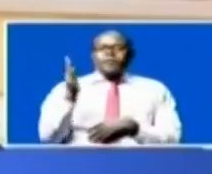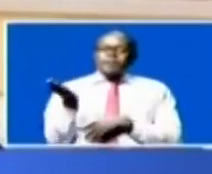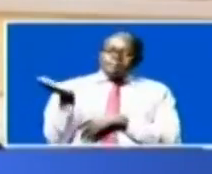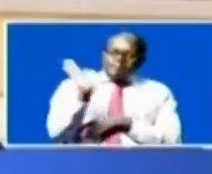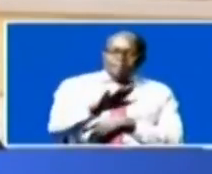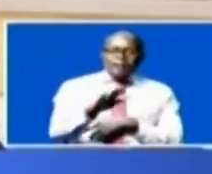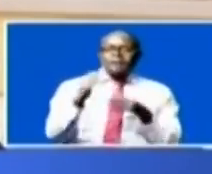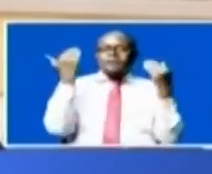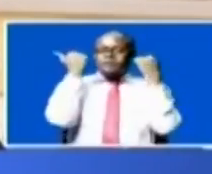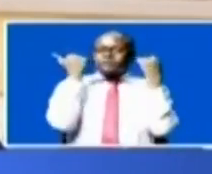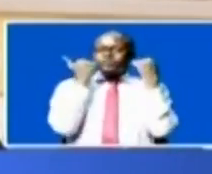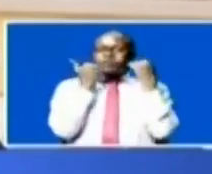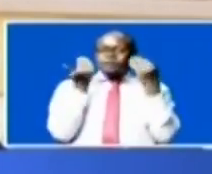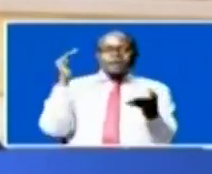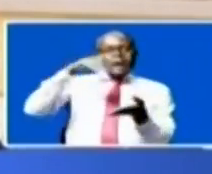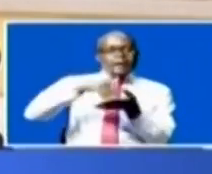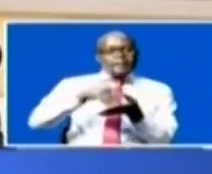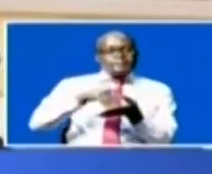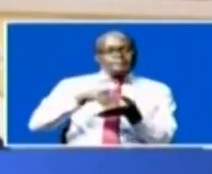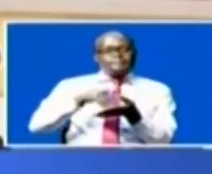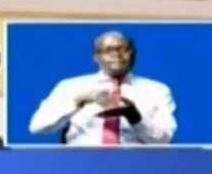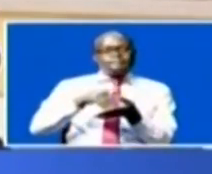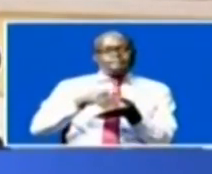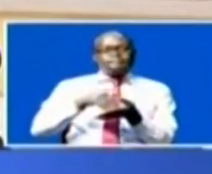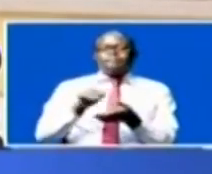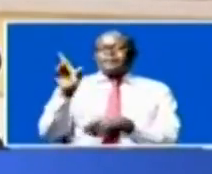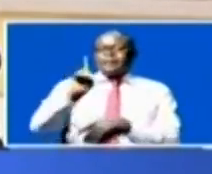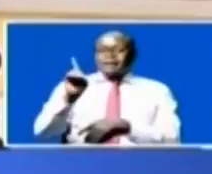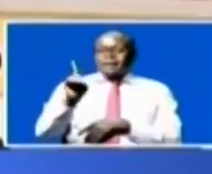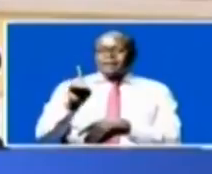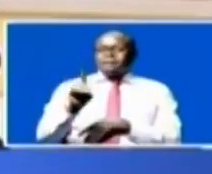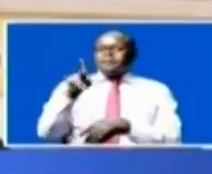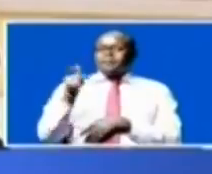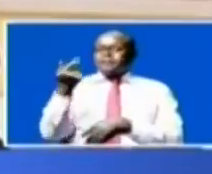dragged before the legal gallows? Duncan Hemba, KTN News.